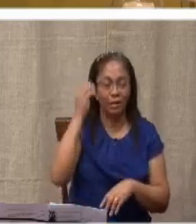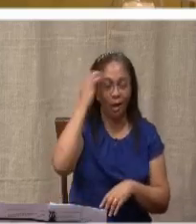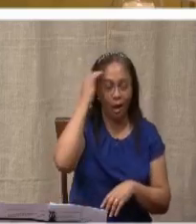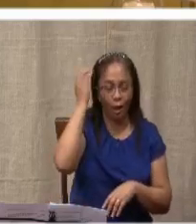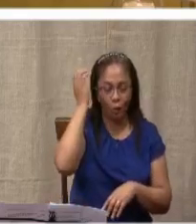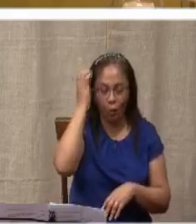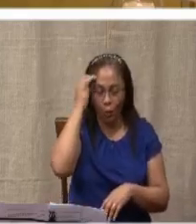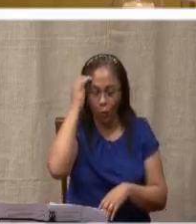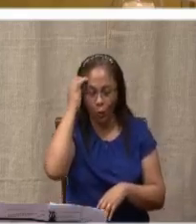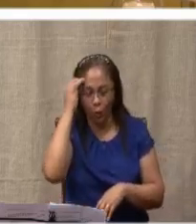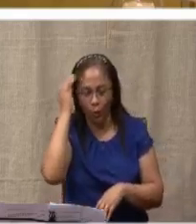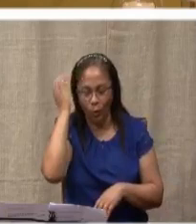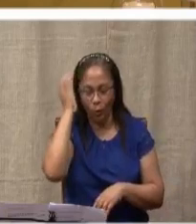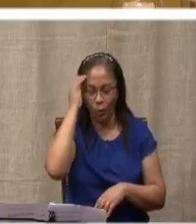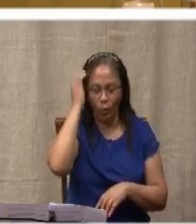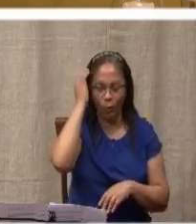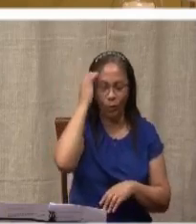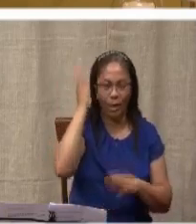and i